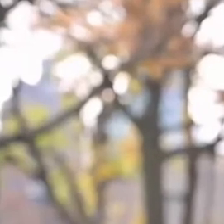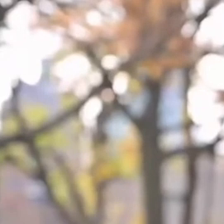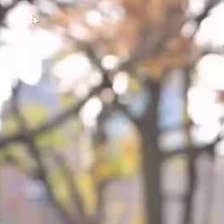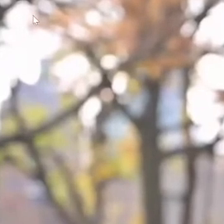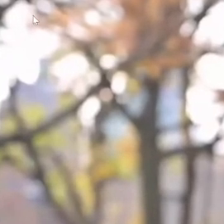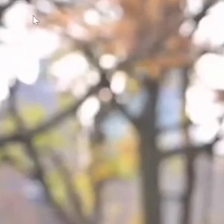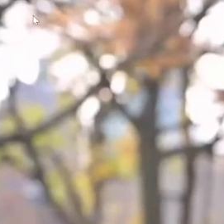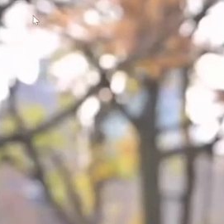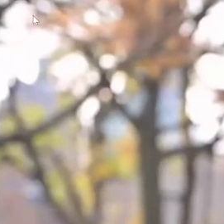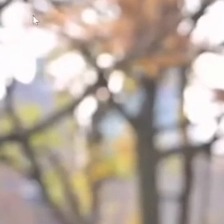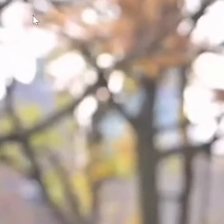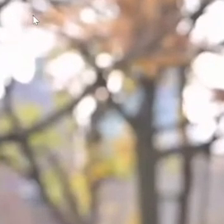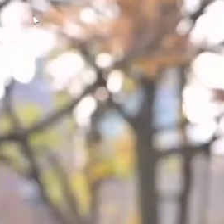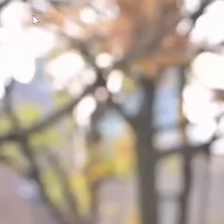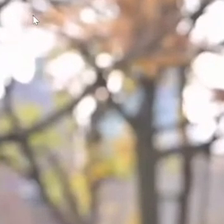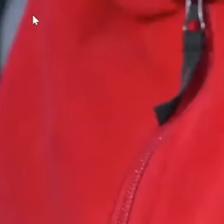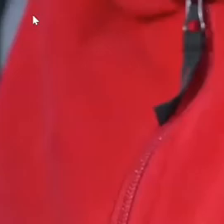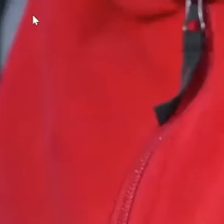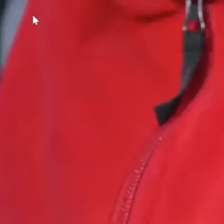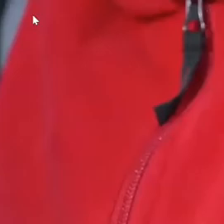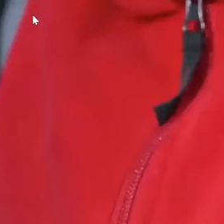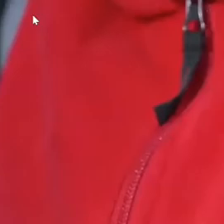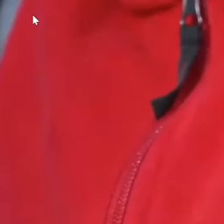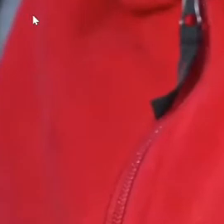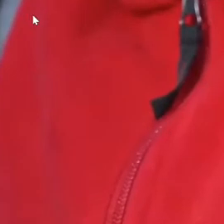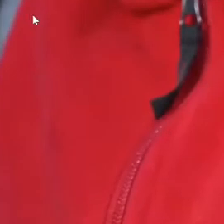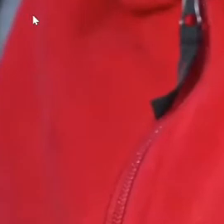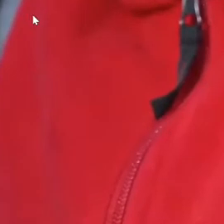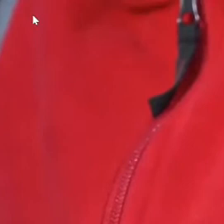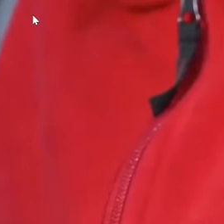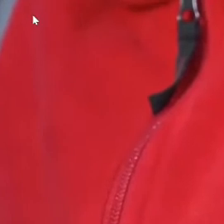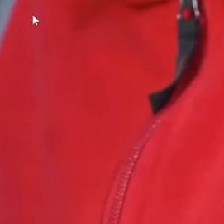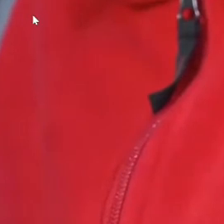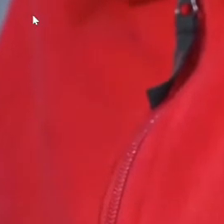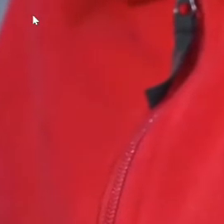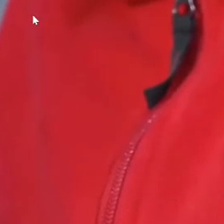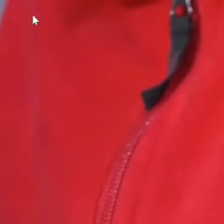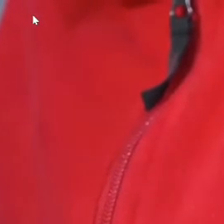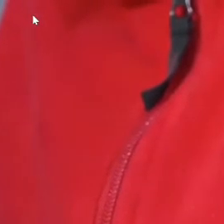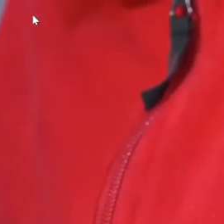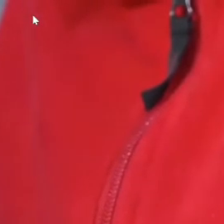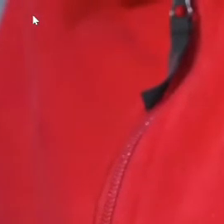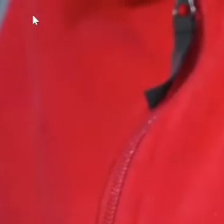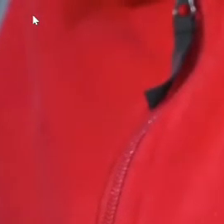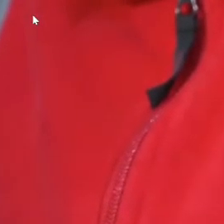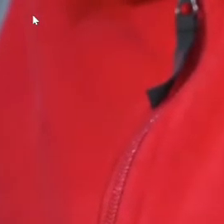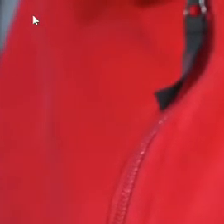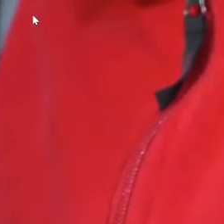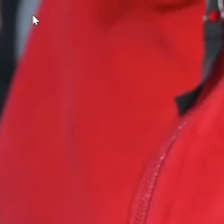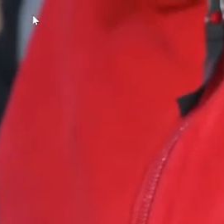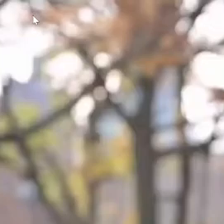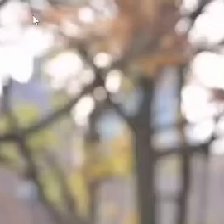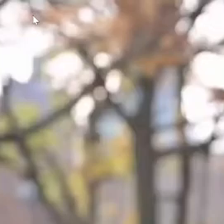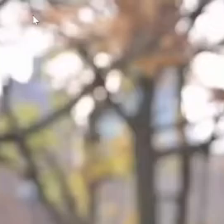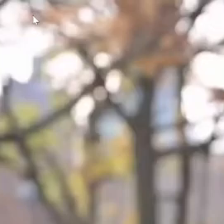anyone that needs our help. That's why we're called a social well-being team. We're not allowed to kick them out the park, tell them they can't use, but what we